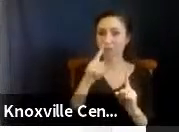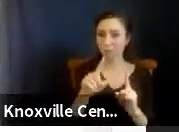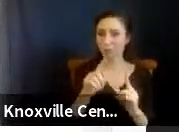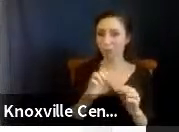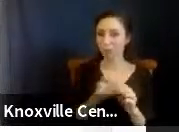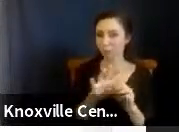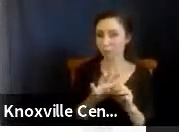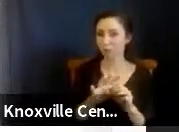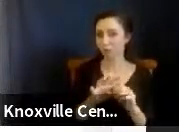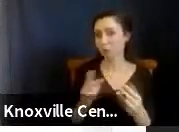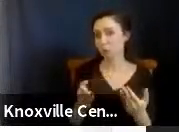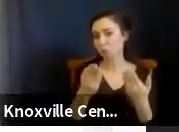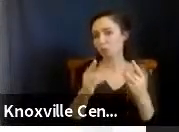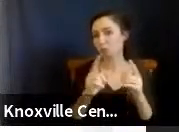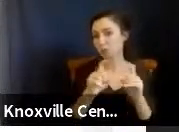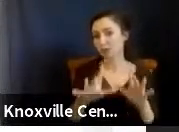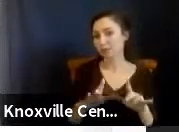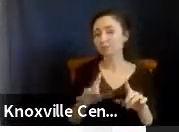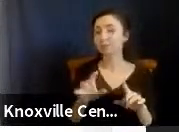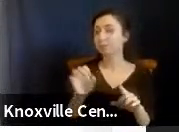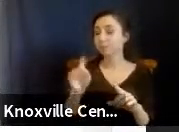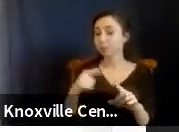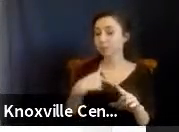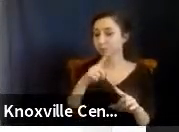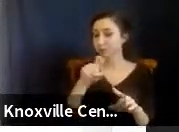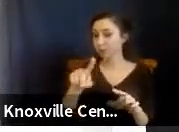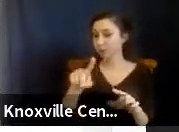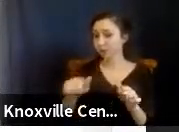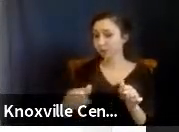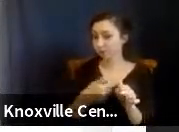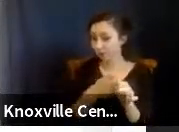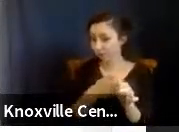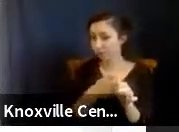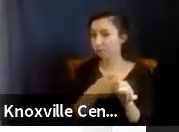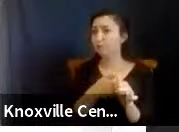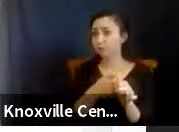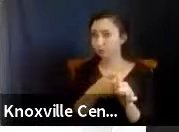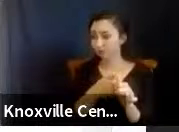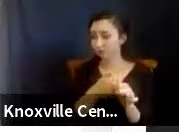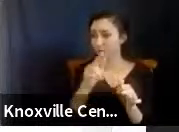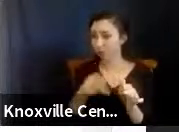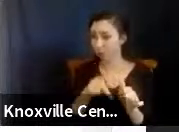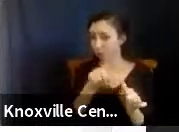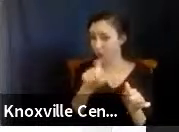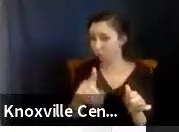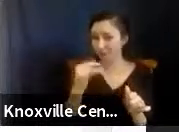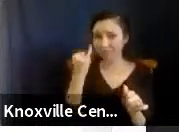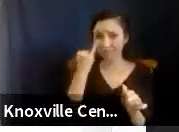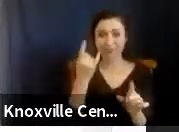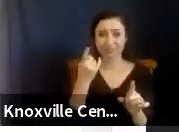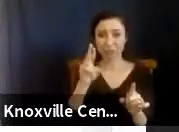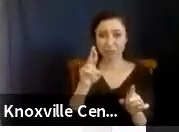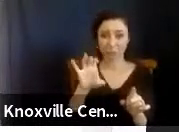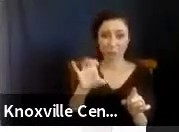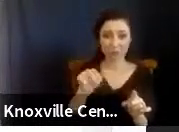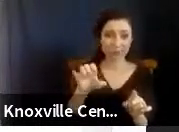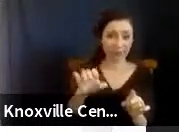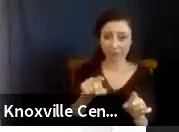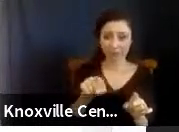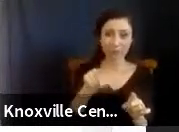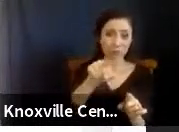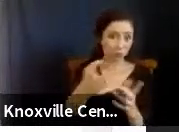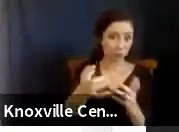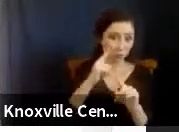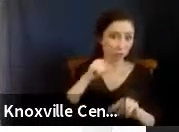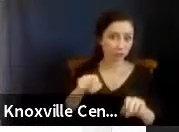Okay, so let me ask a follow-up question, and this may be also Dr. Buchanan, if you want to at some point jump in, either one of you.